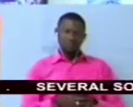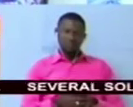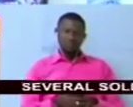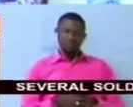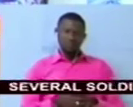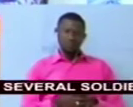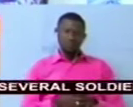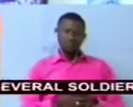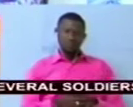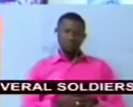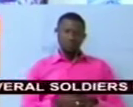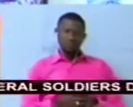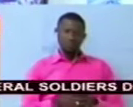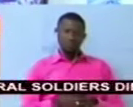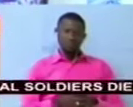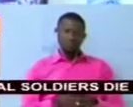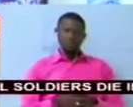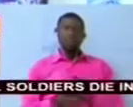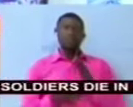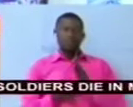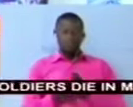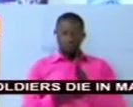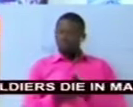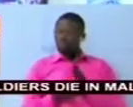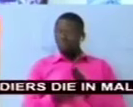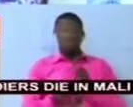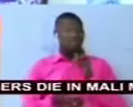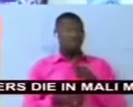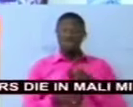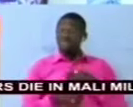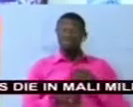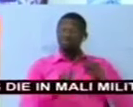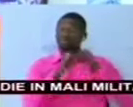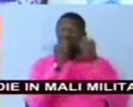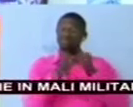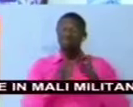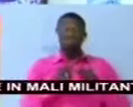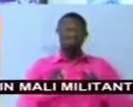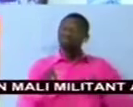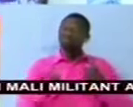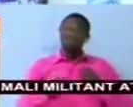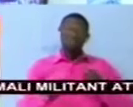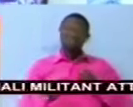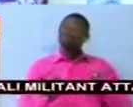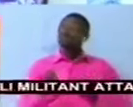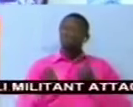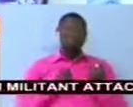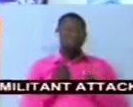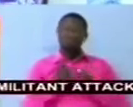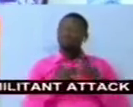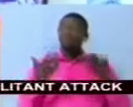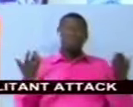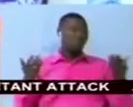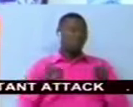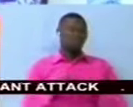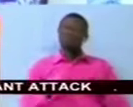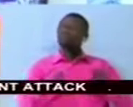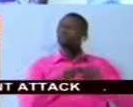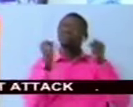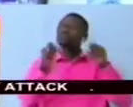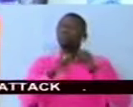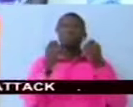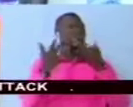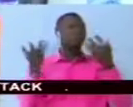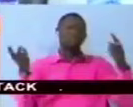bobu lim ci def dafa bëri. That accuse has done a lot on me. Yaxana lu bëri. It has spoiled many things on